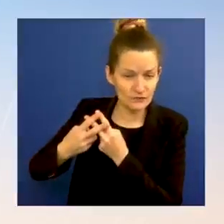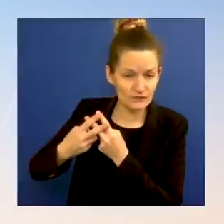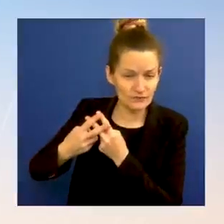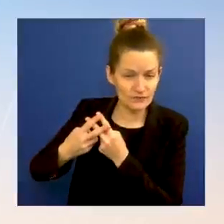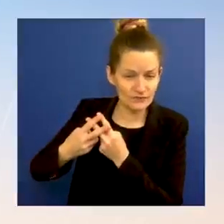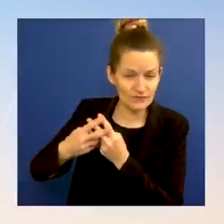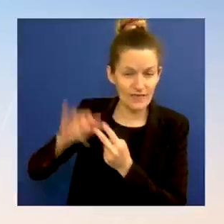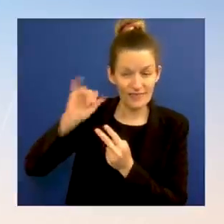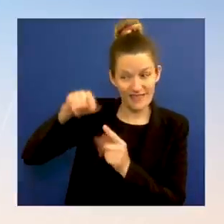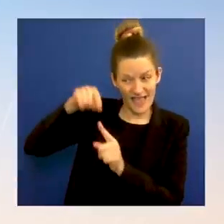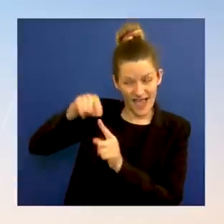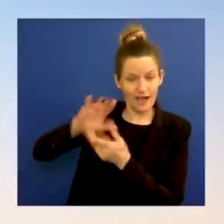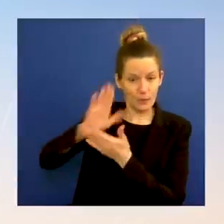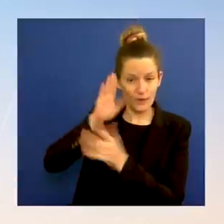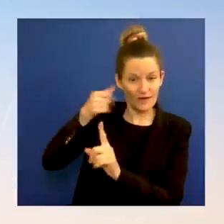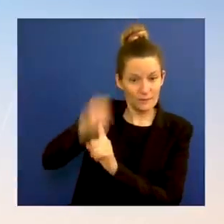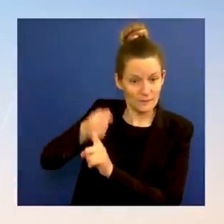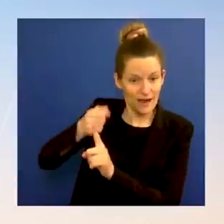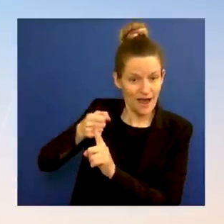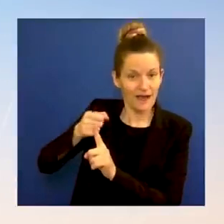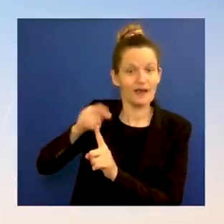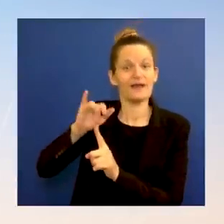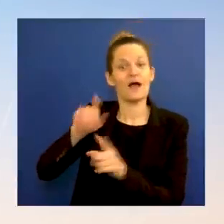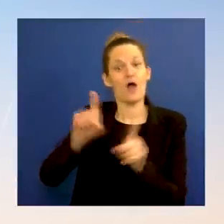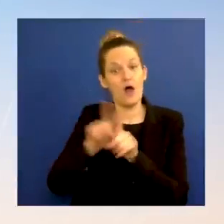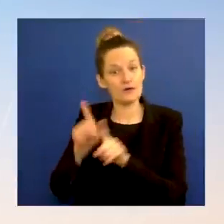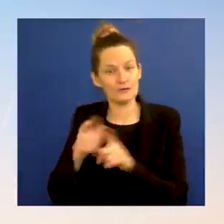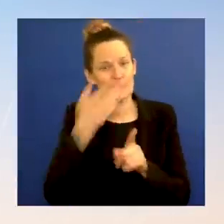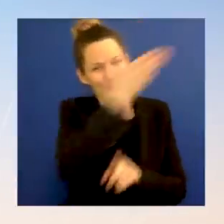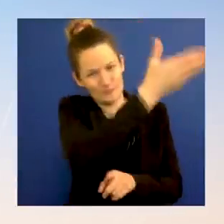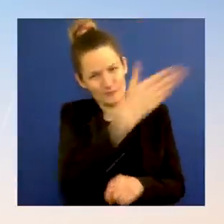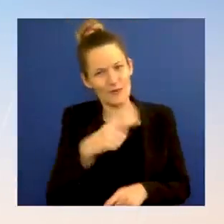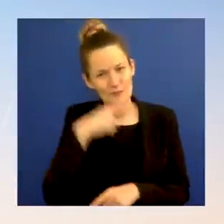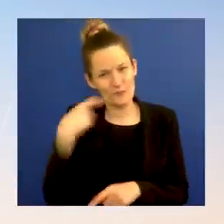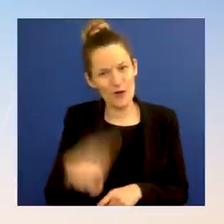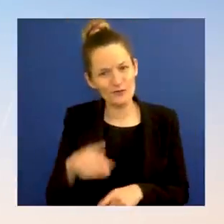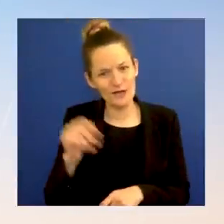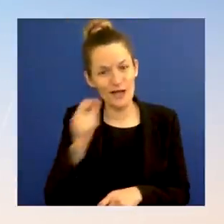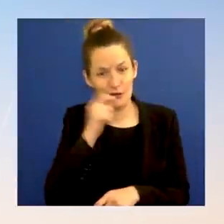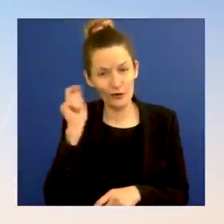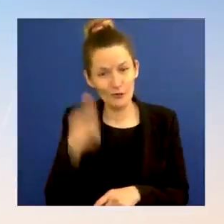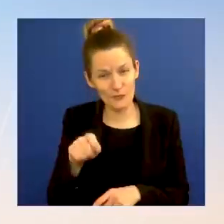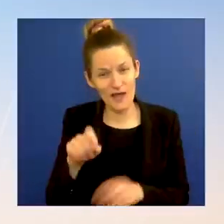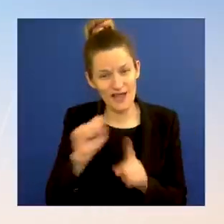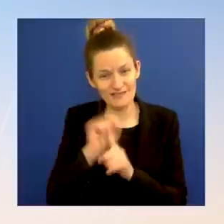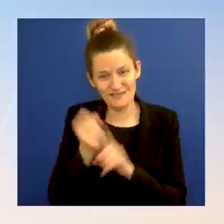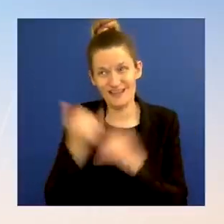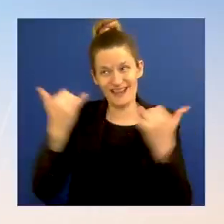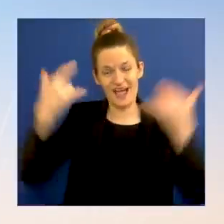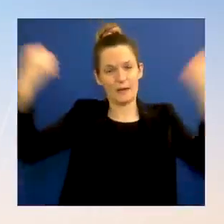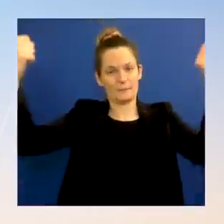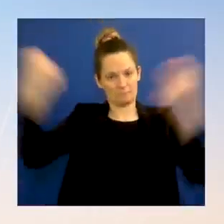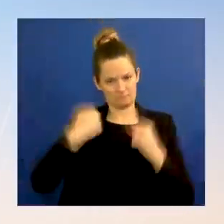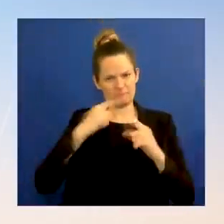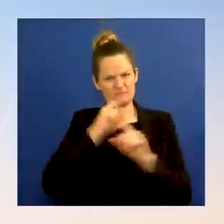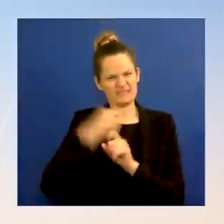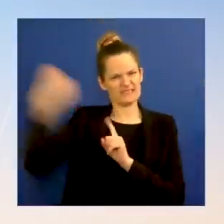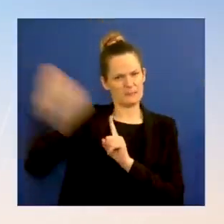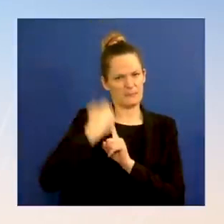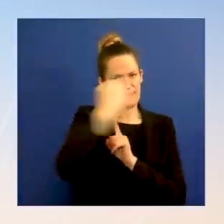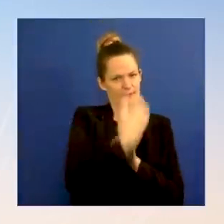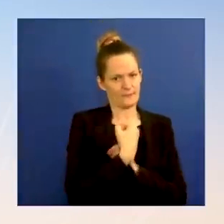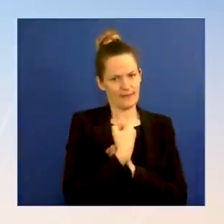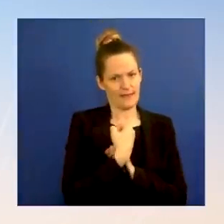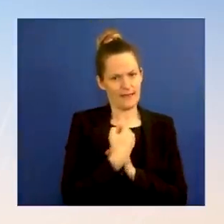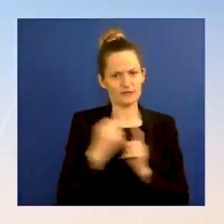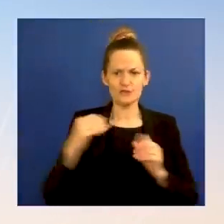we are monitoring, we are impacting. But quite honestly, we go into 2022 from a position of economic strength, that the bones of